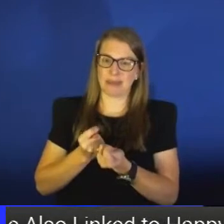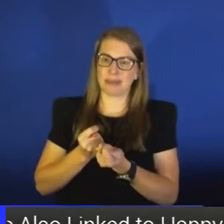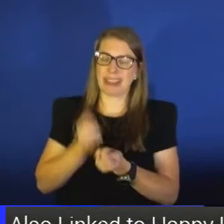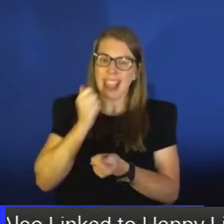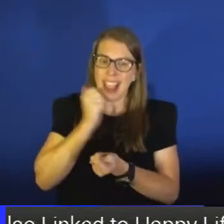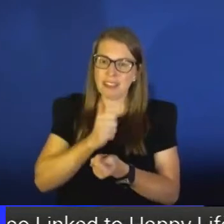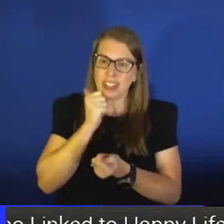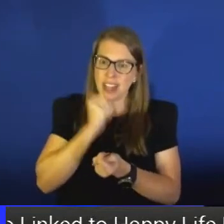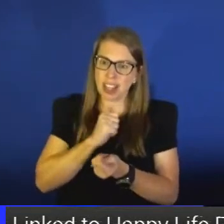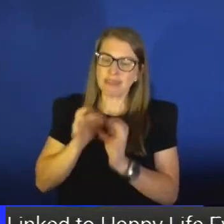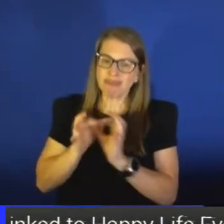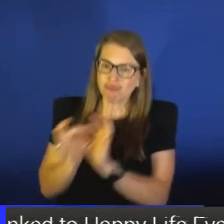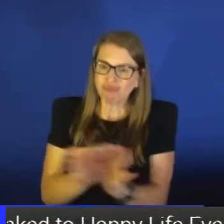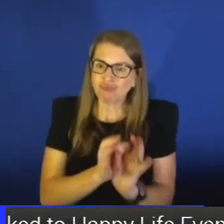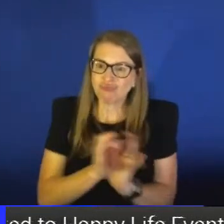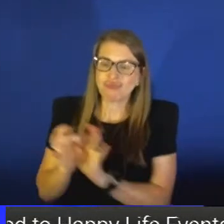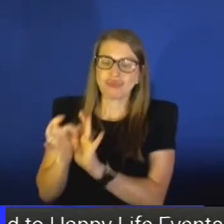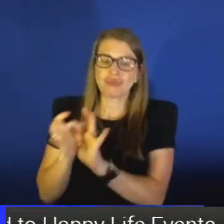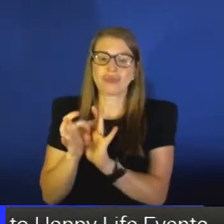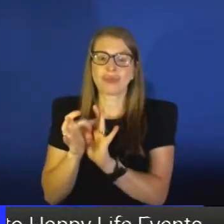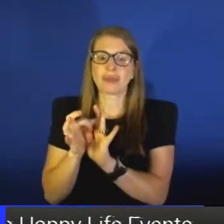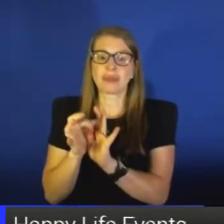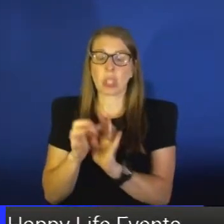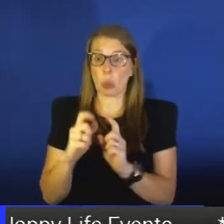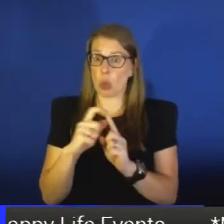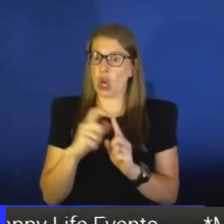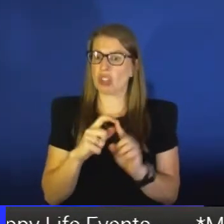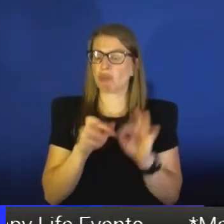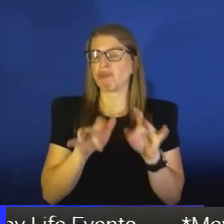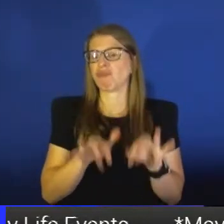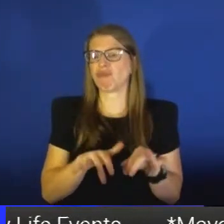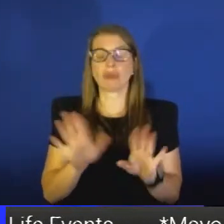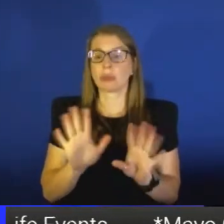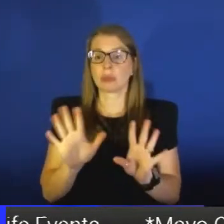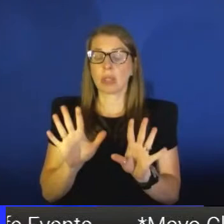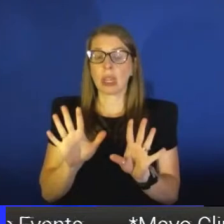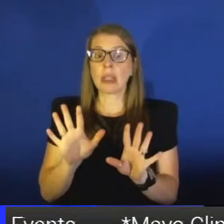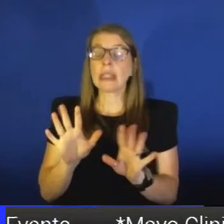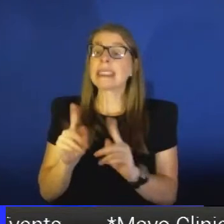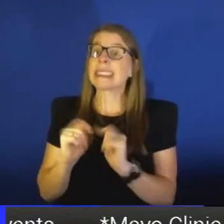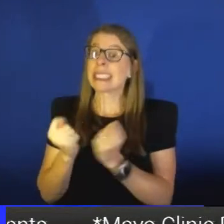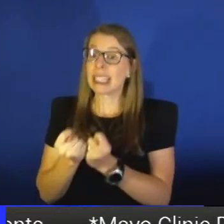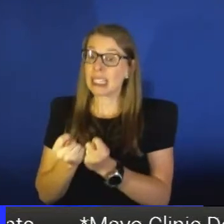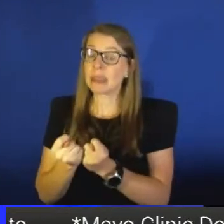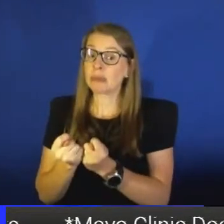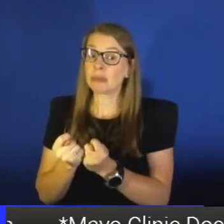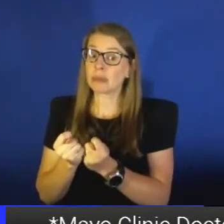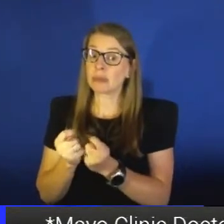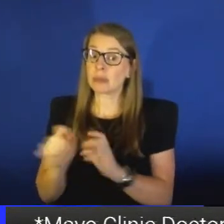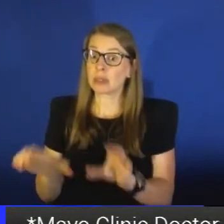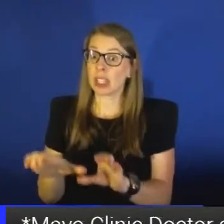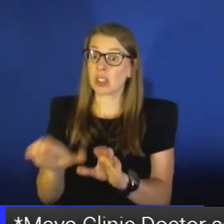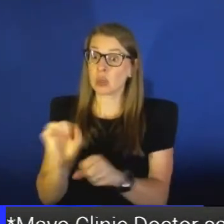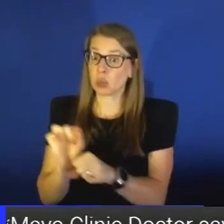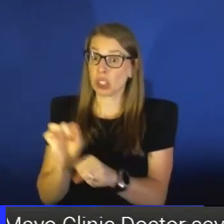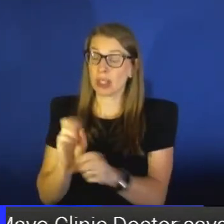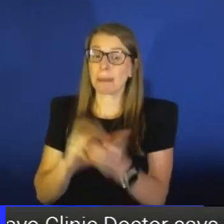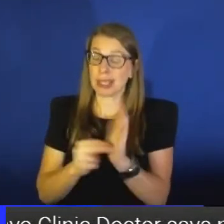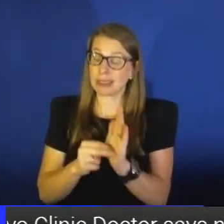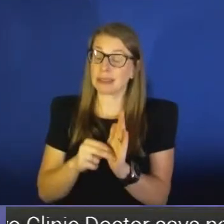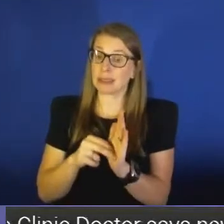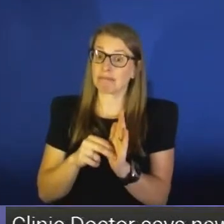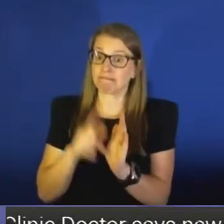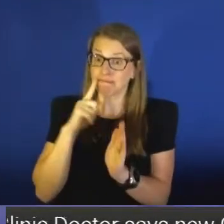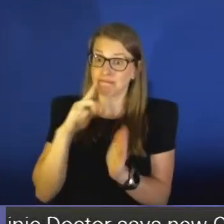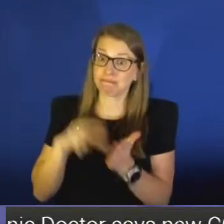And those aren't just words. When we say our team does the work, we mean it, because that's how they do it, and they do it in partnership. Anything